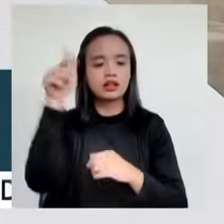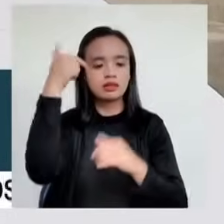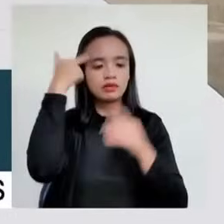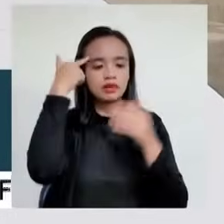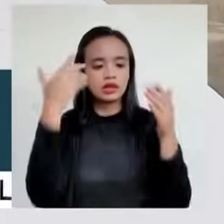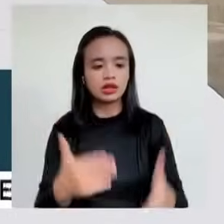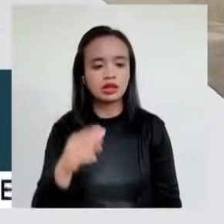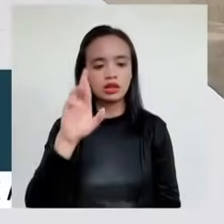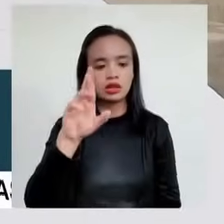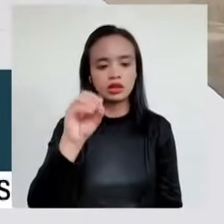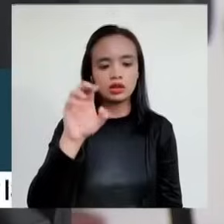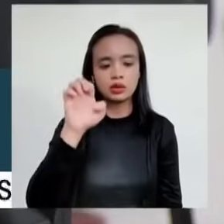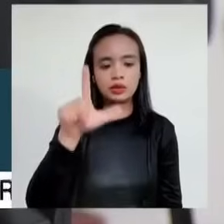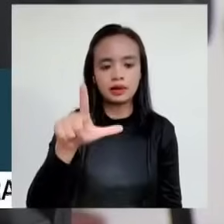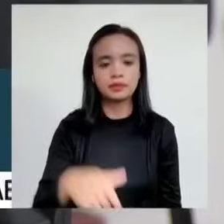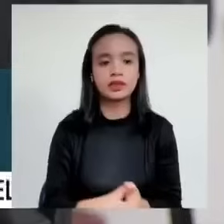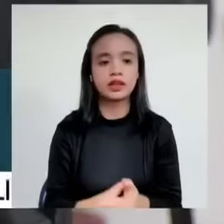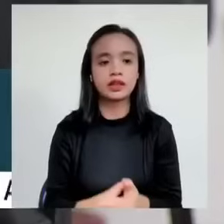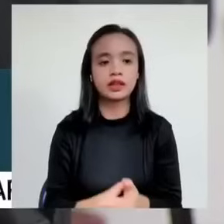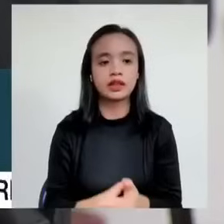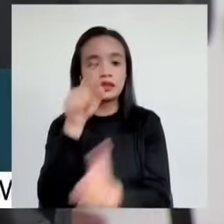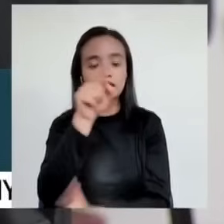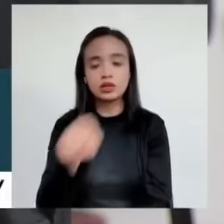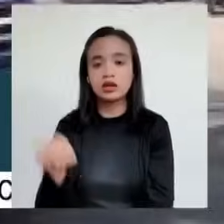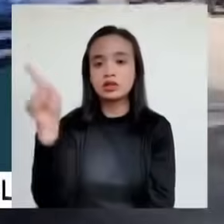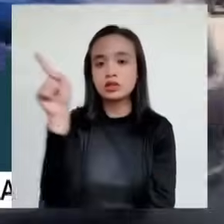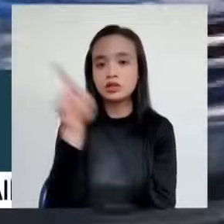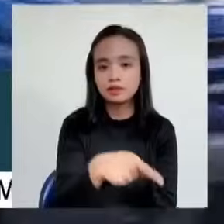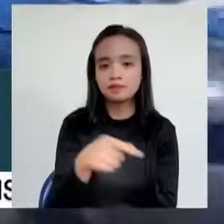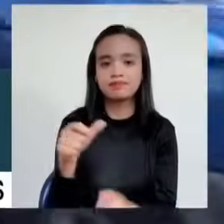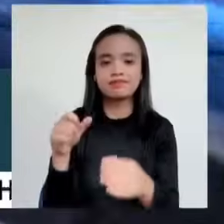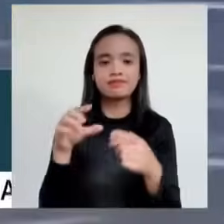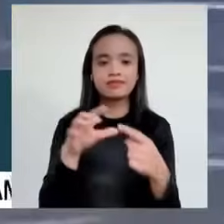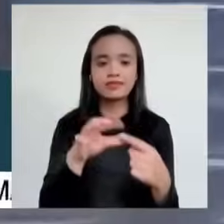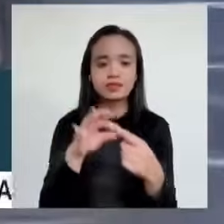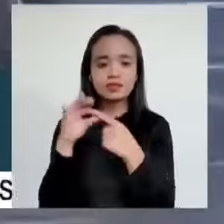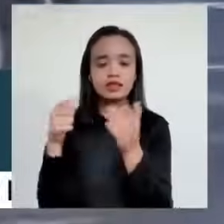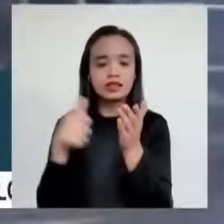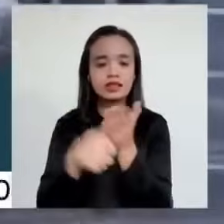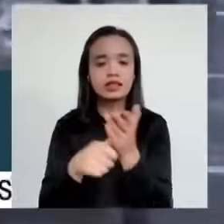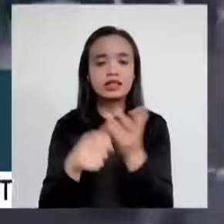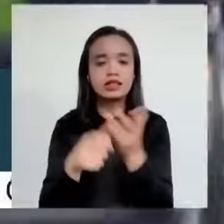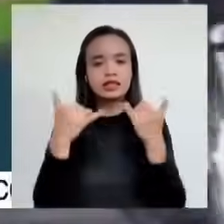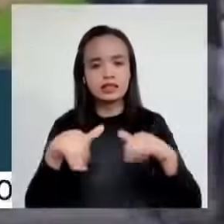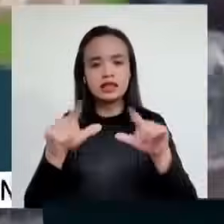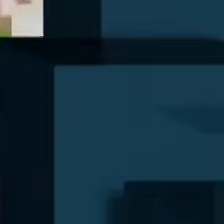For the COMELEC, the cancellation of the special polls will still be favorable for the government.